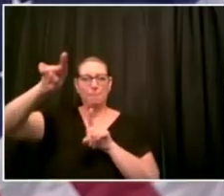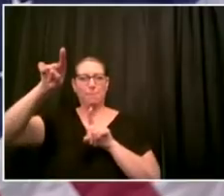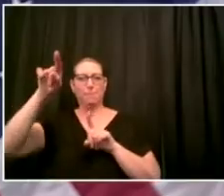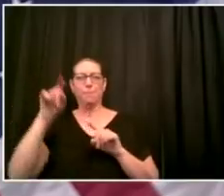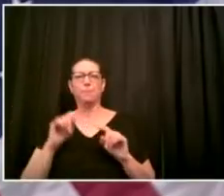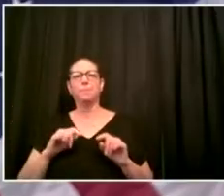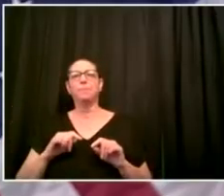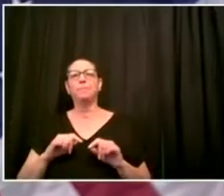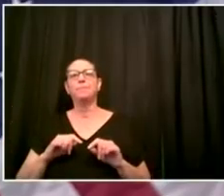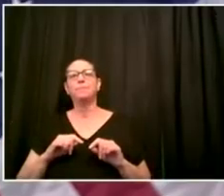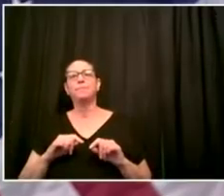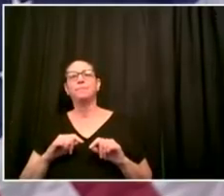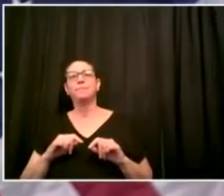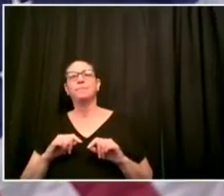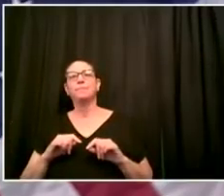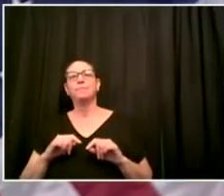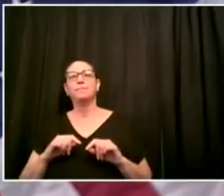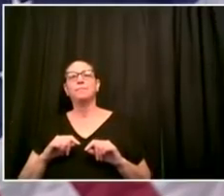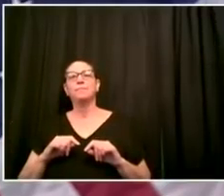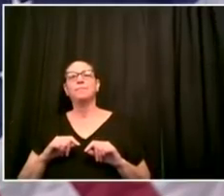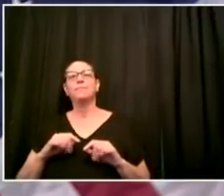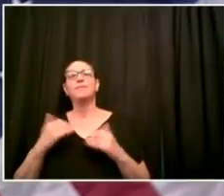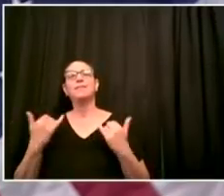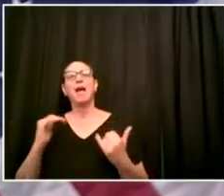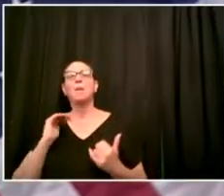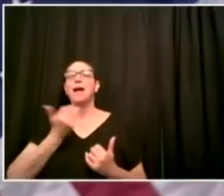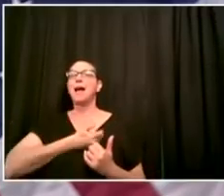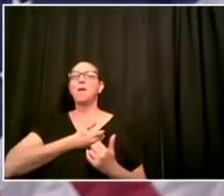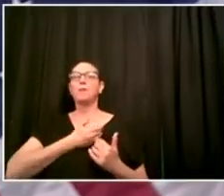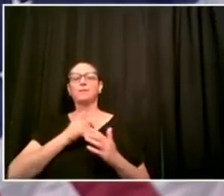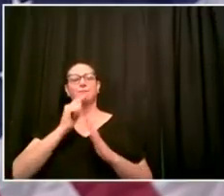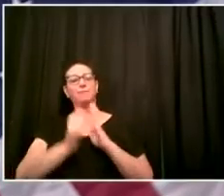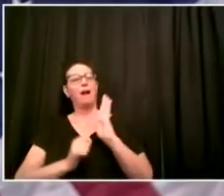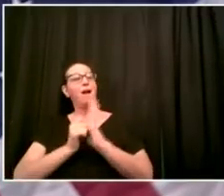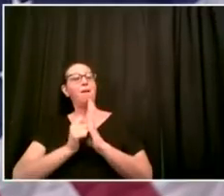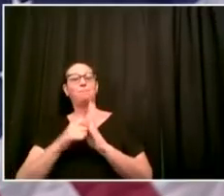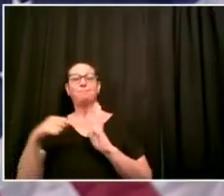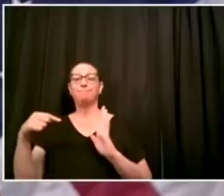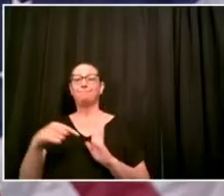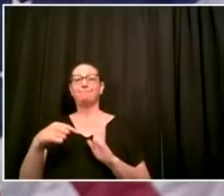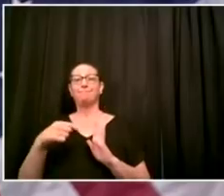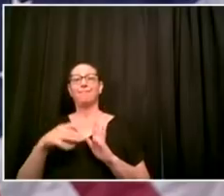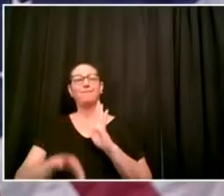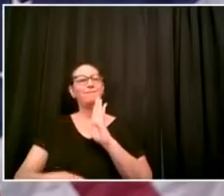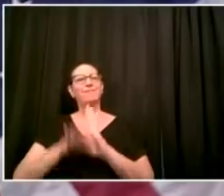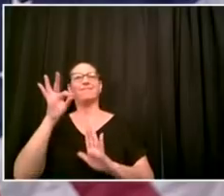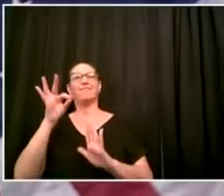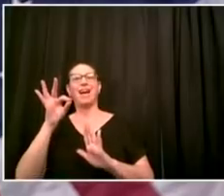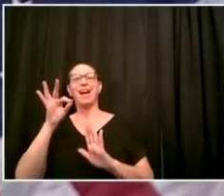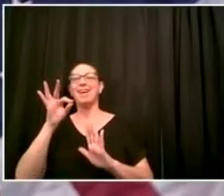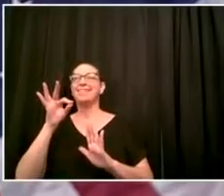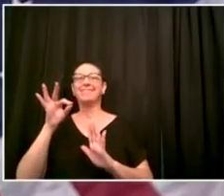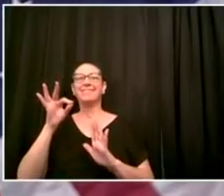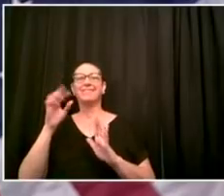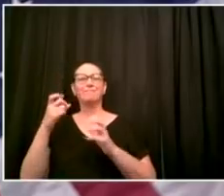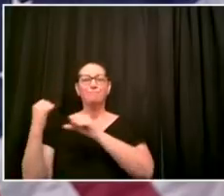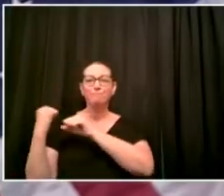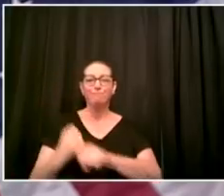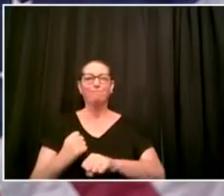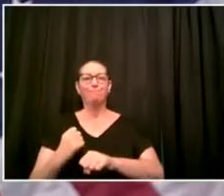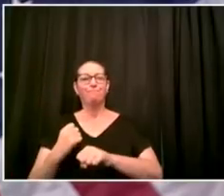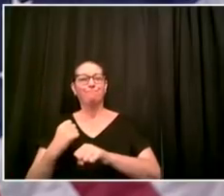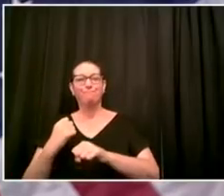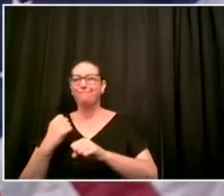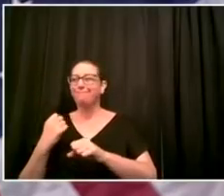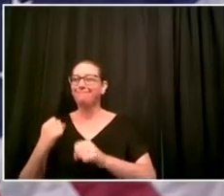let's recognize it's our time. It's our time to find the greatness in us. And to all of you, you've been doing that every single day. Every time you